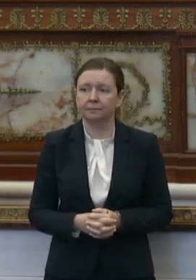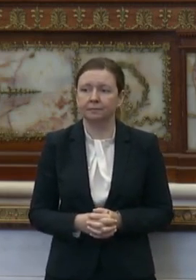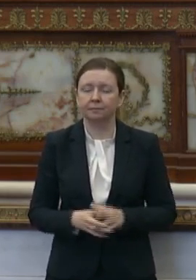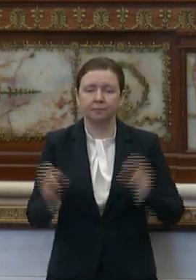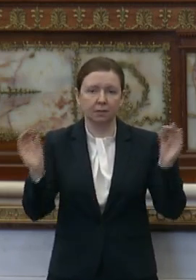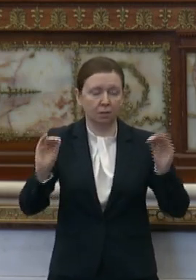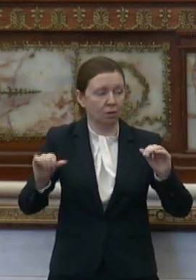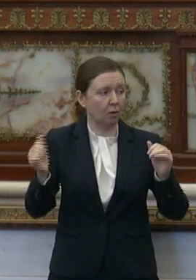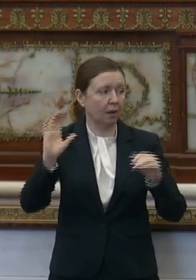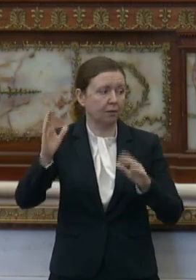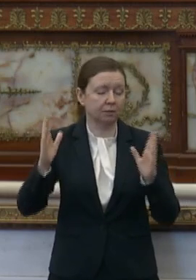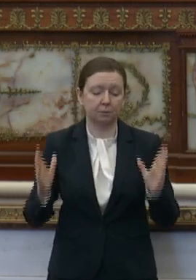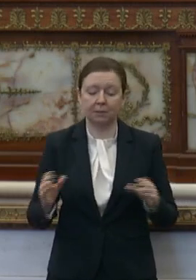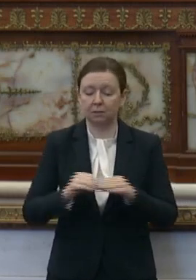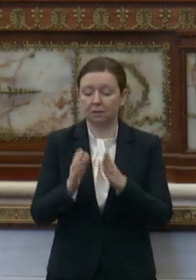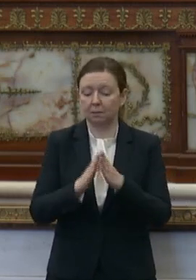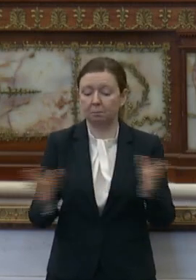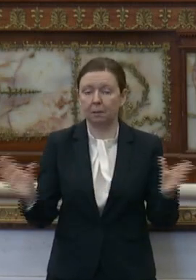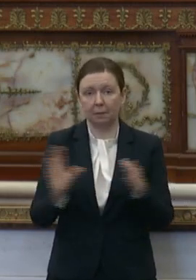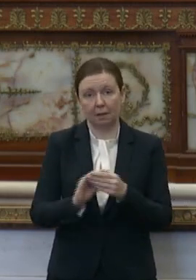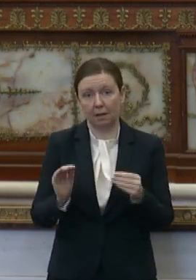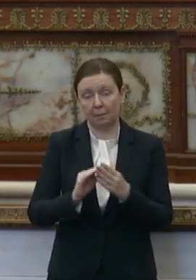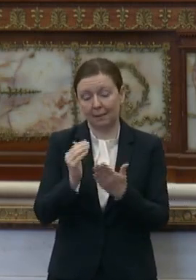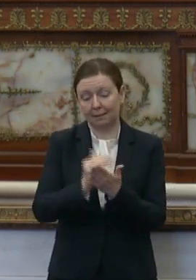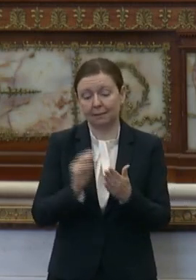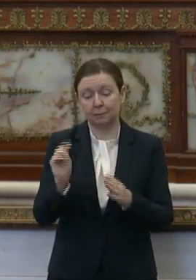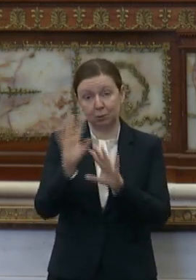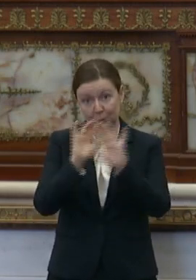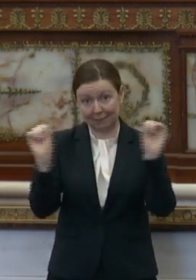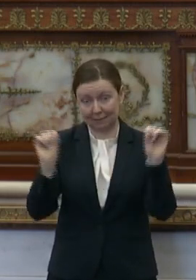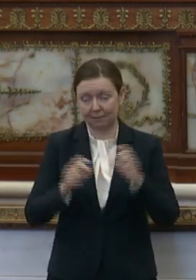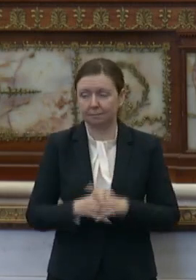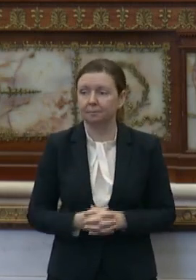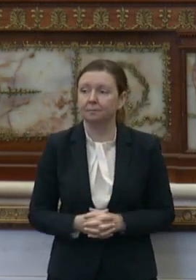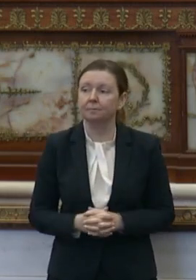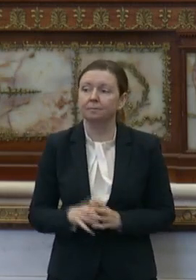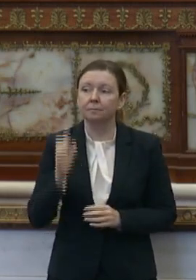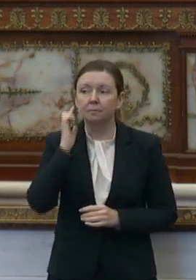There are no other speakers in the public comment list, Mr. President.